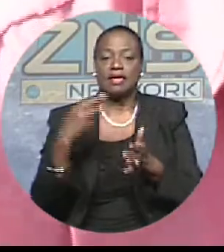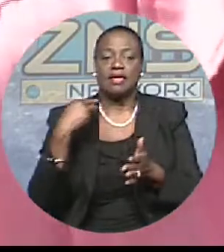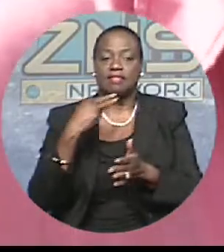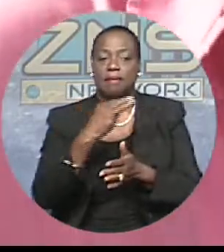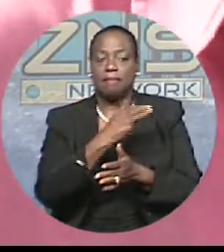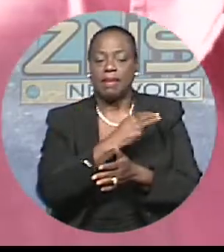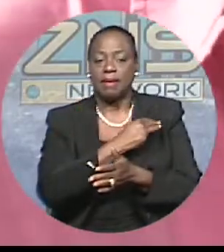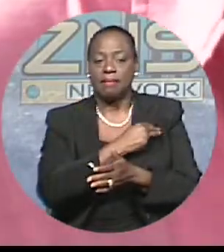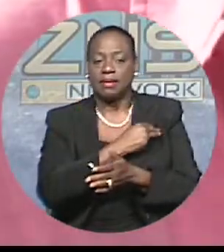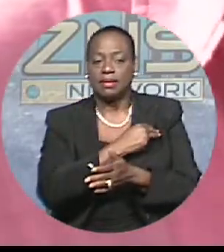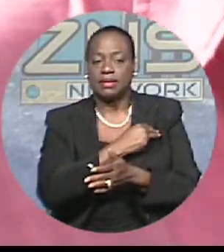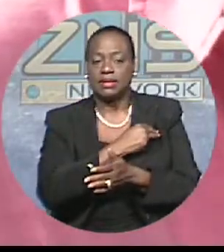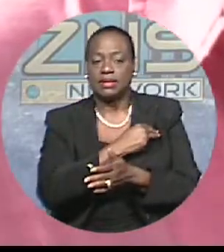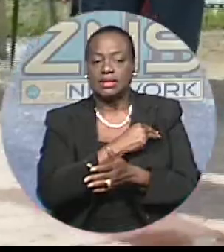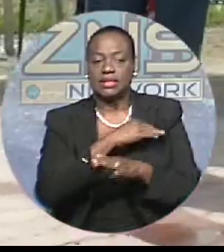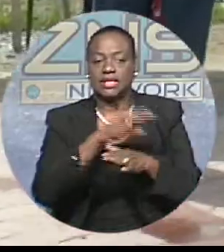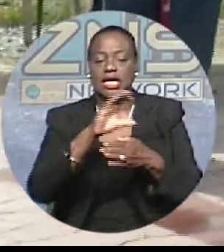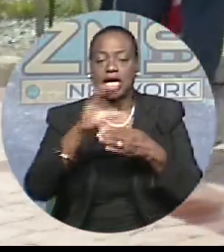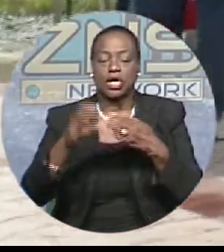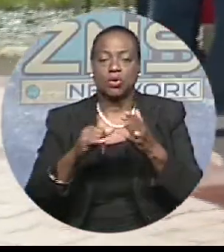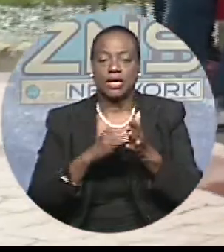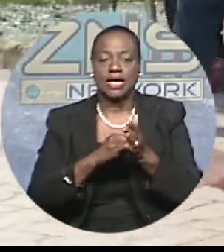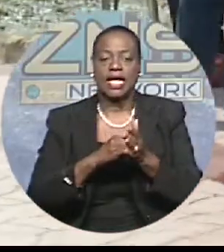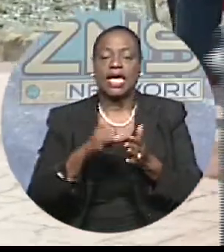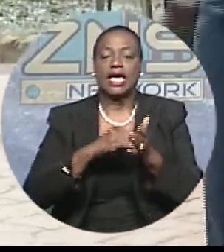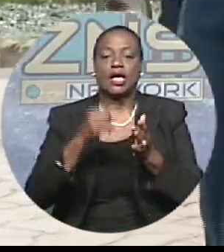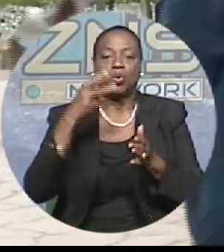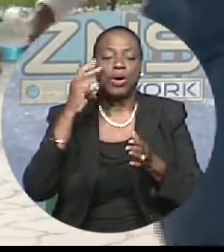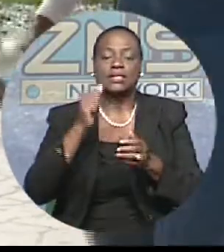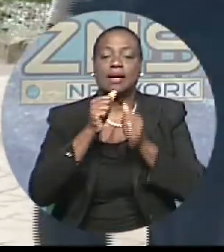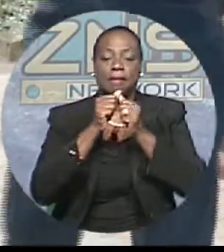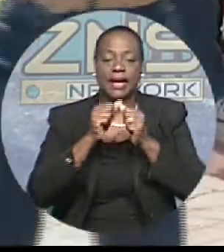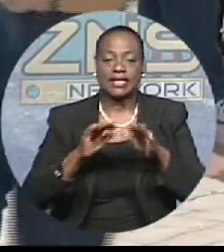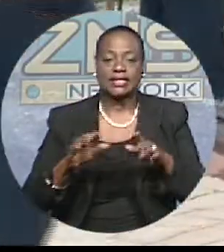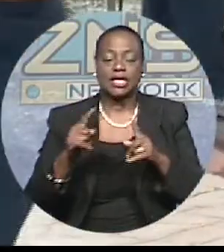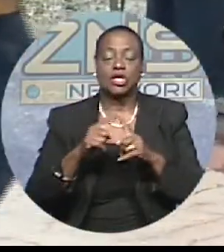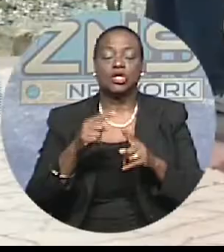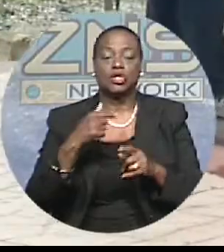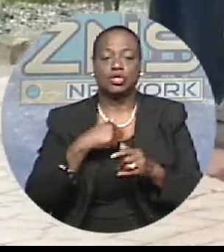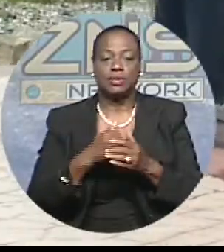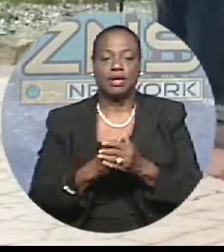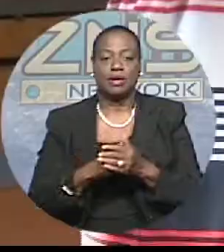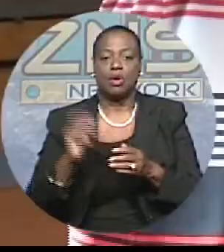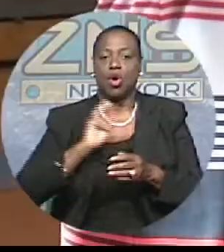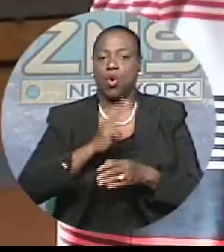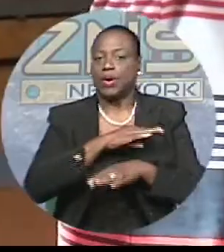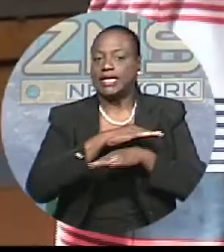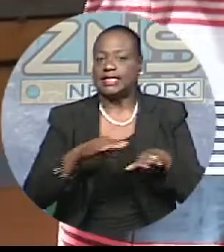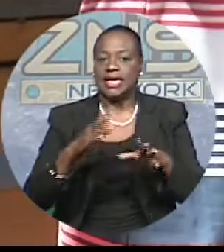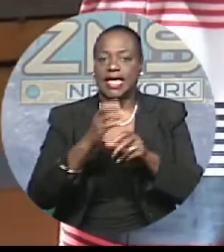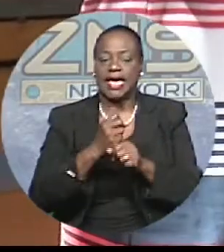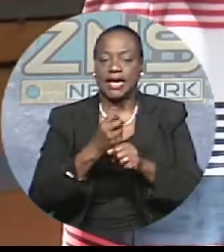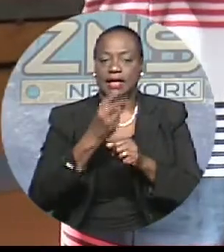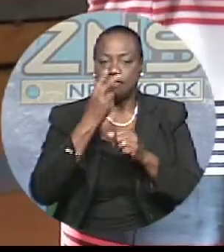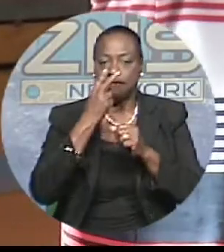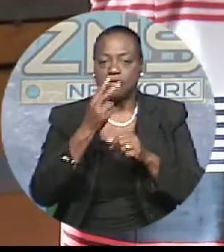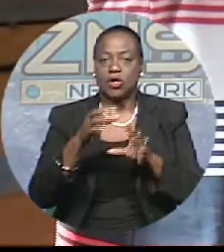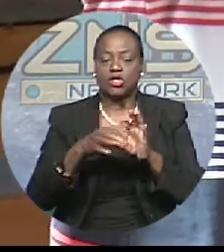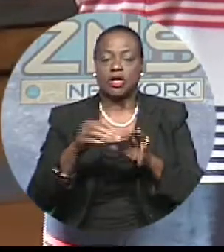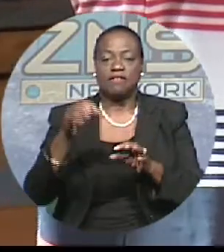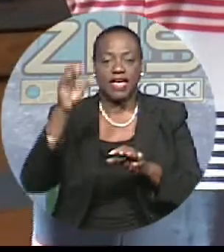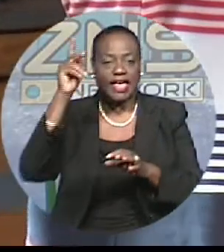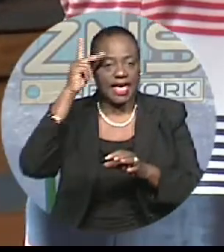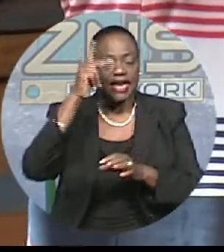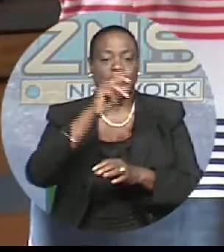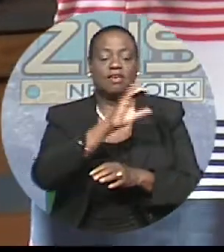conclude it. But hey, if it's a blessing for me, so be it. Now, we were not able to get the views of presidential candidate Kenneth Christie. He was not visible